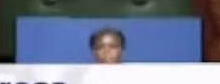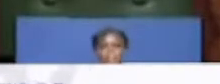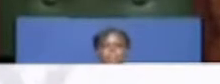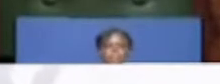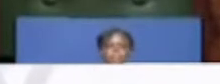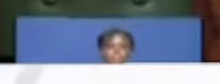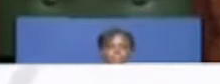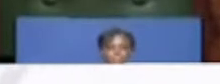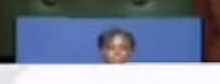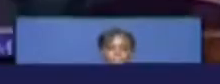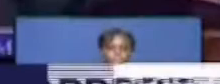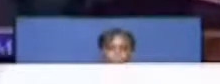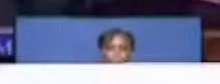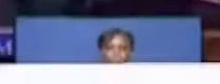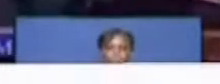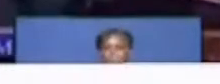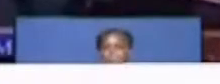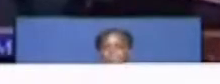such maneno.